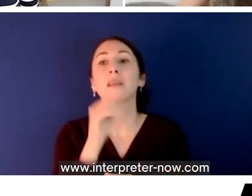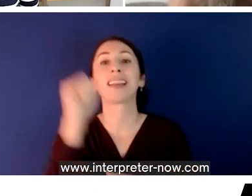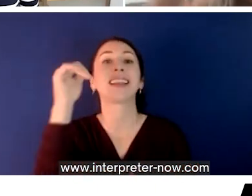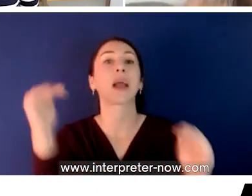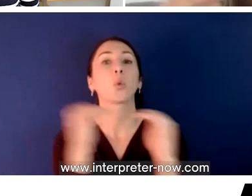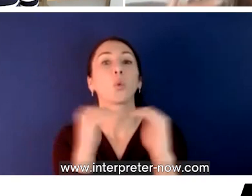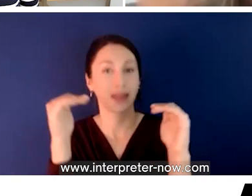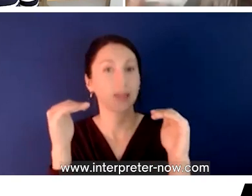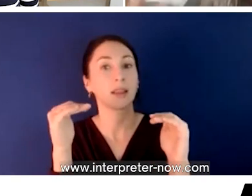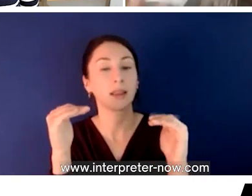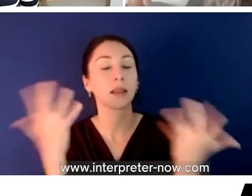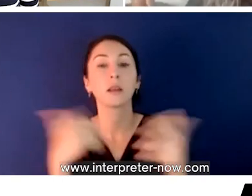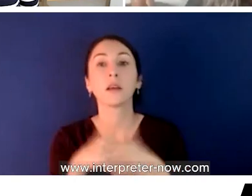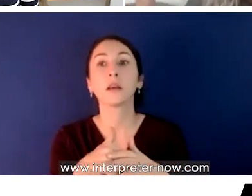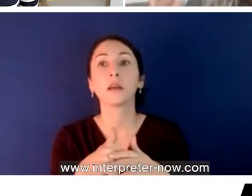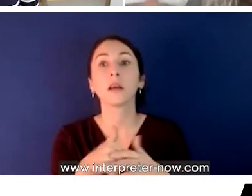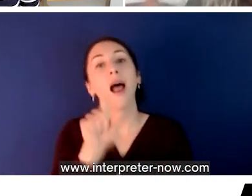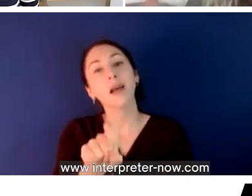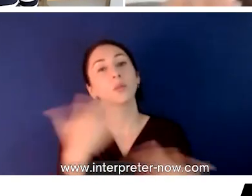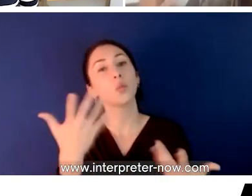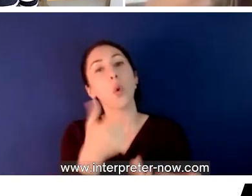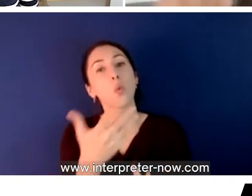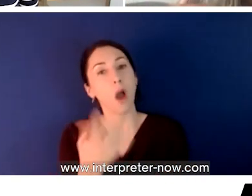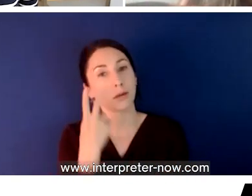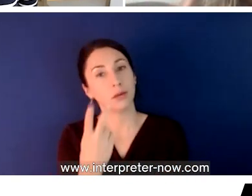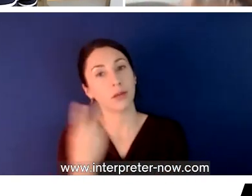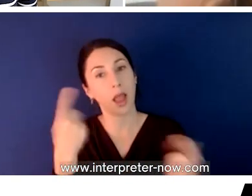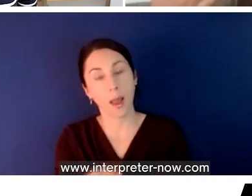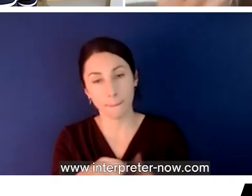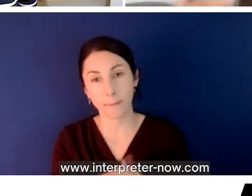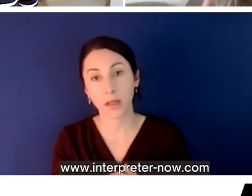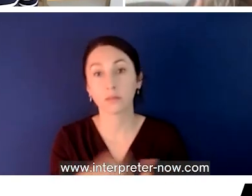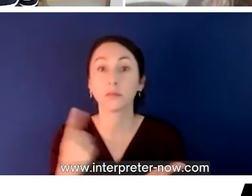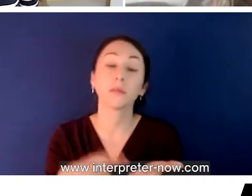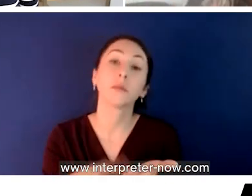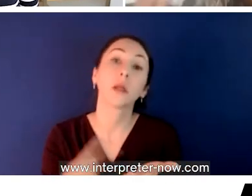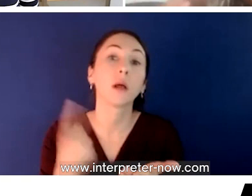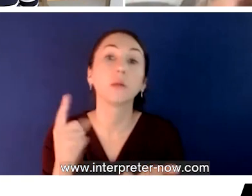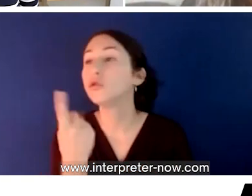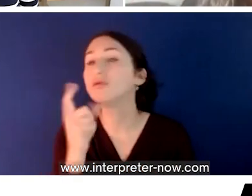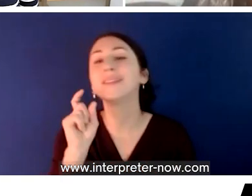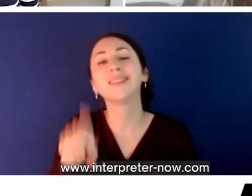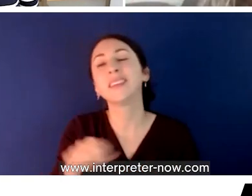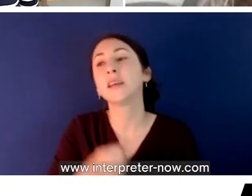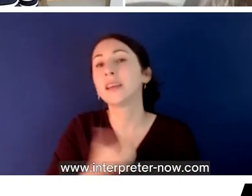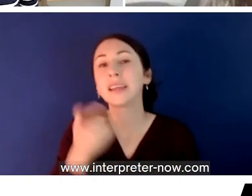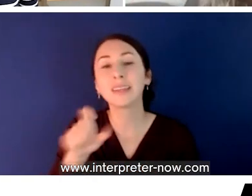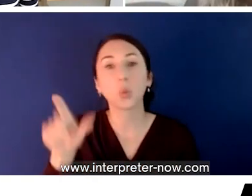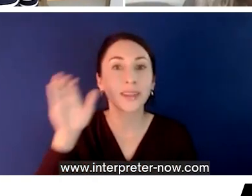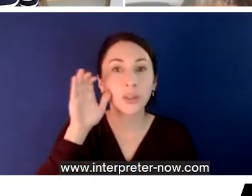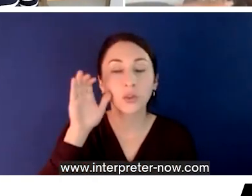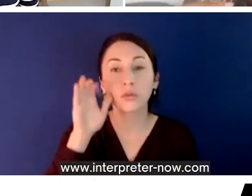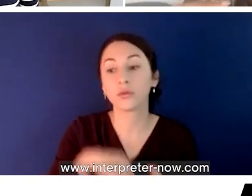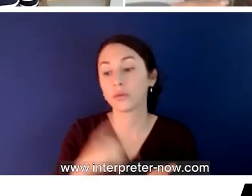it, you know, what would you like to have happen? And so we've asked a lot of questions about that. And that goes back to, you know, sometimes they just need to feel